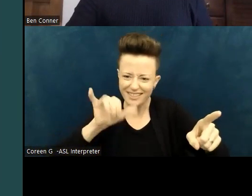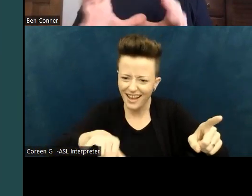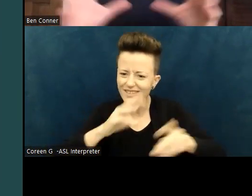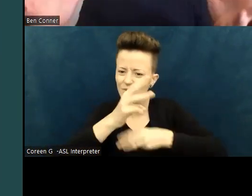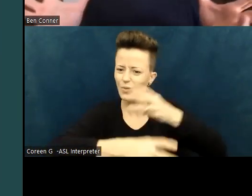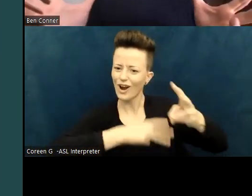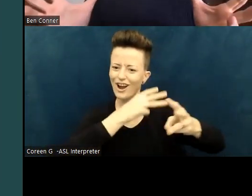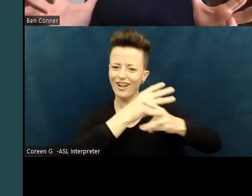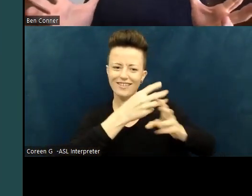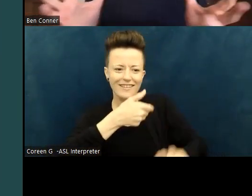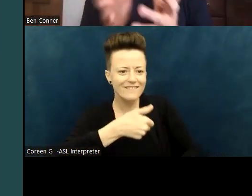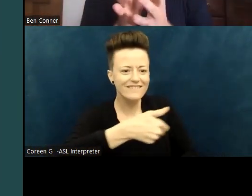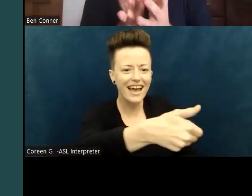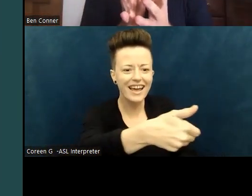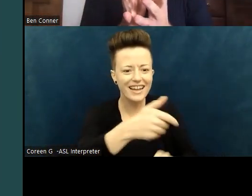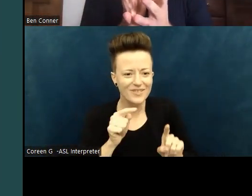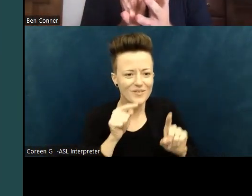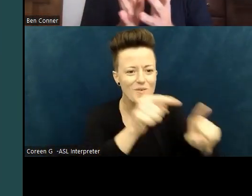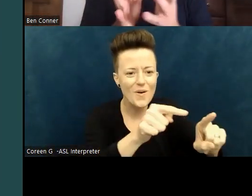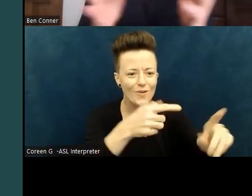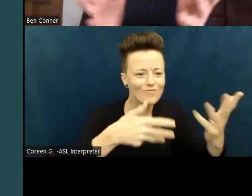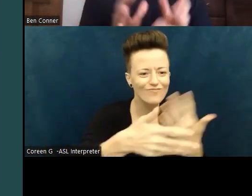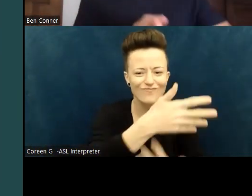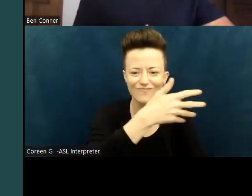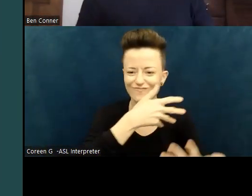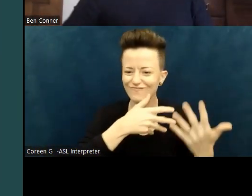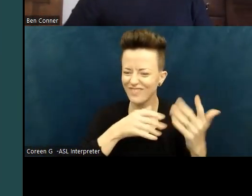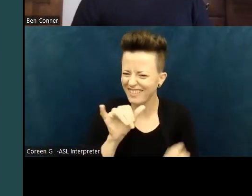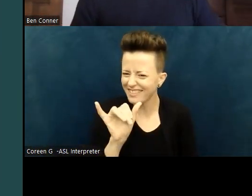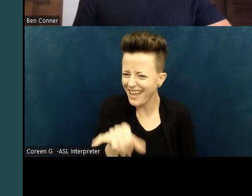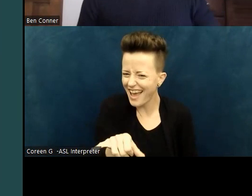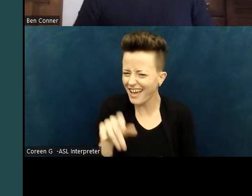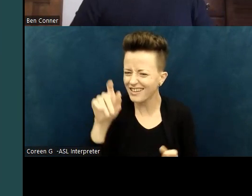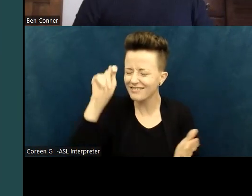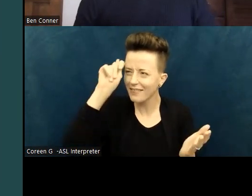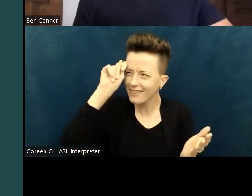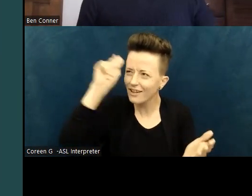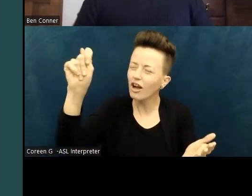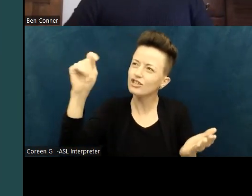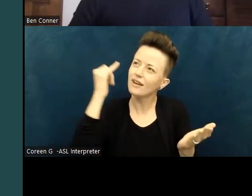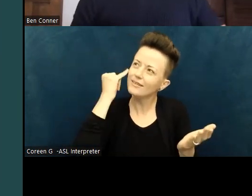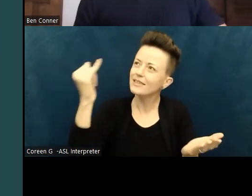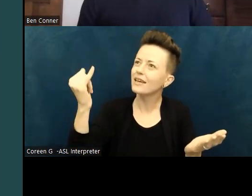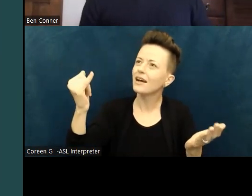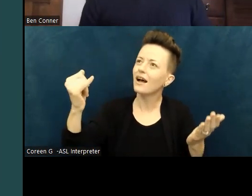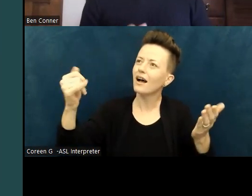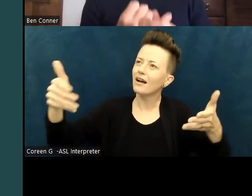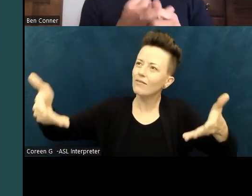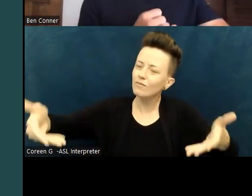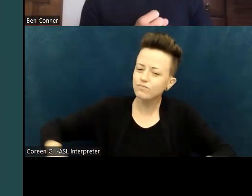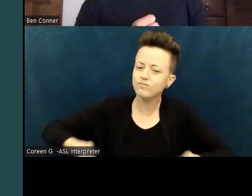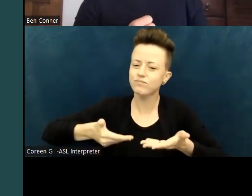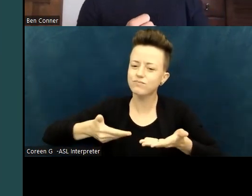So there's your theological sort of understanding of hospitality. Hospitality as a Christian practice